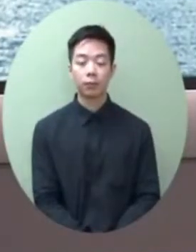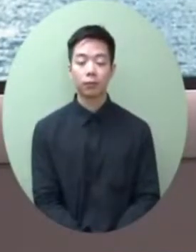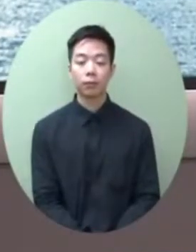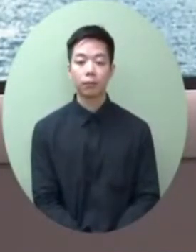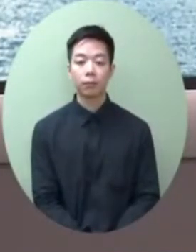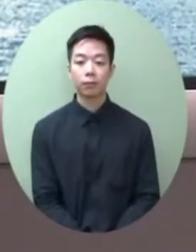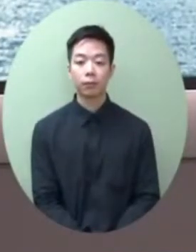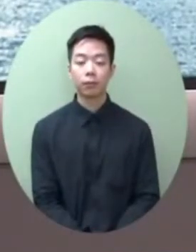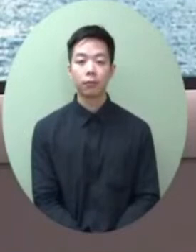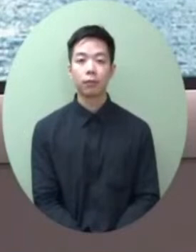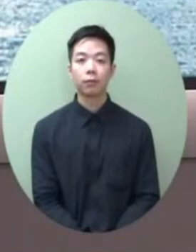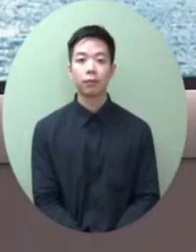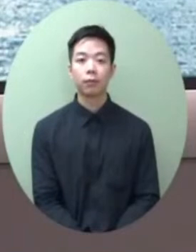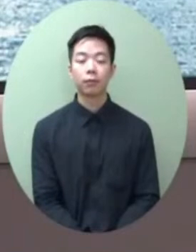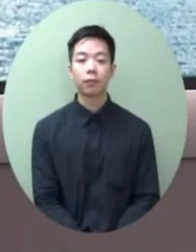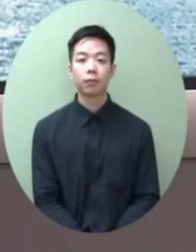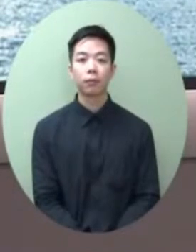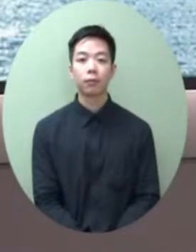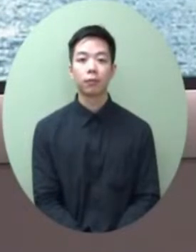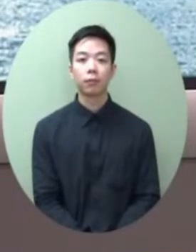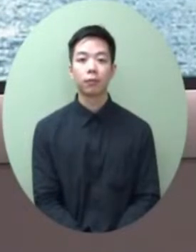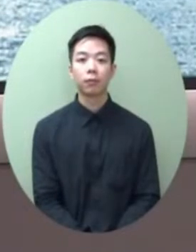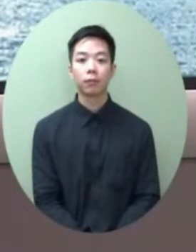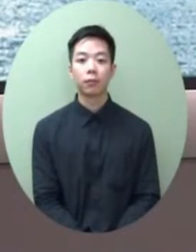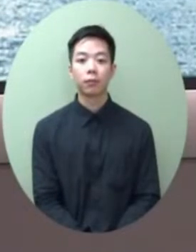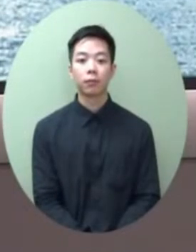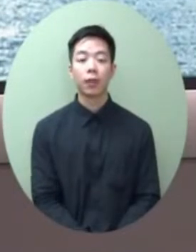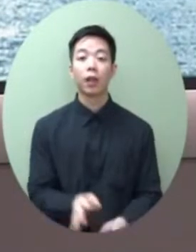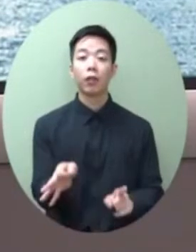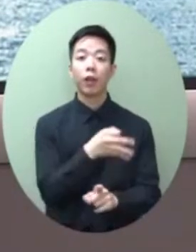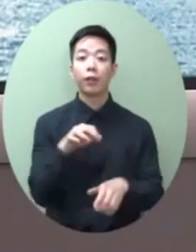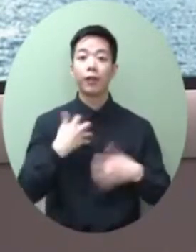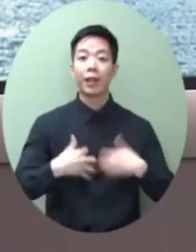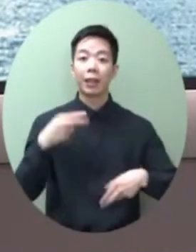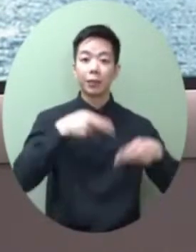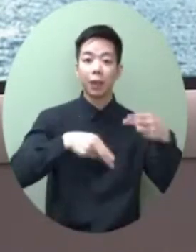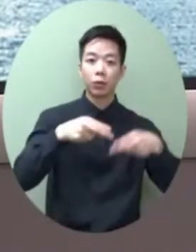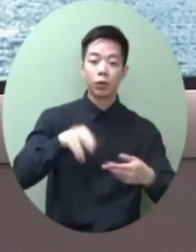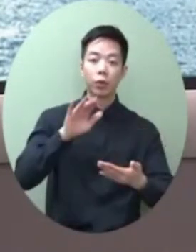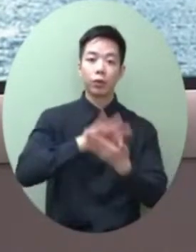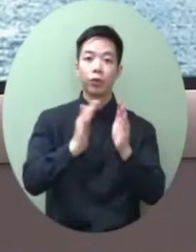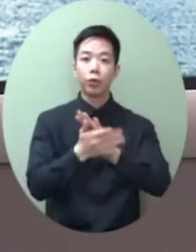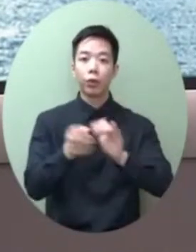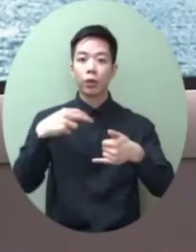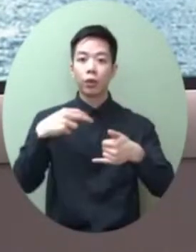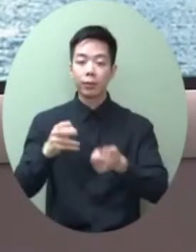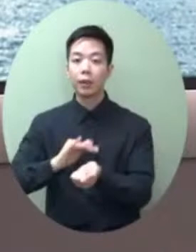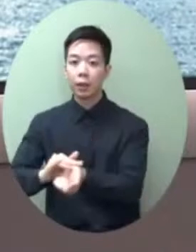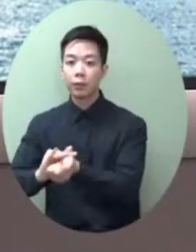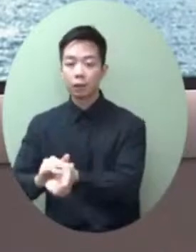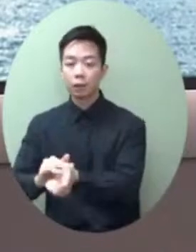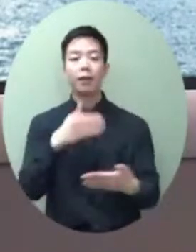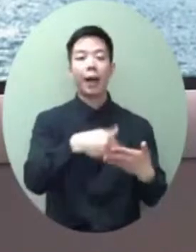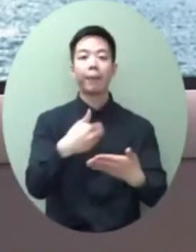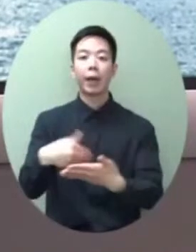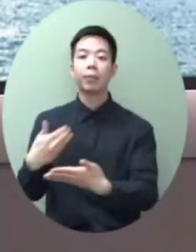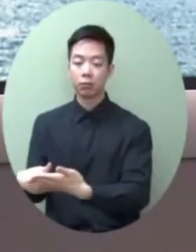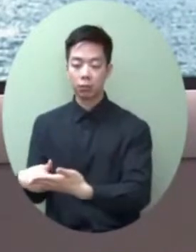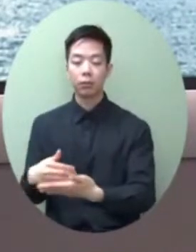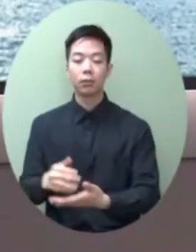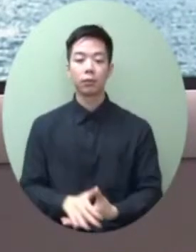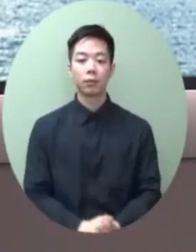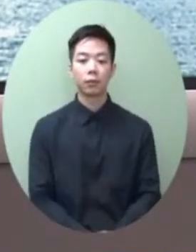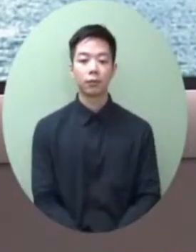On the non-emergency services, we mentioned that the non-emergency surgeries and the